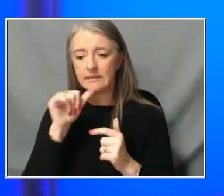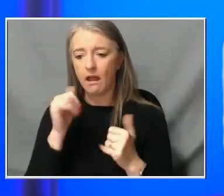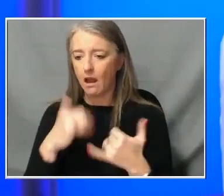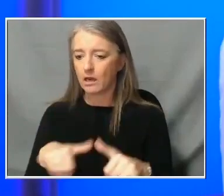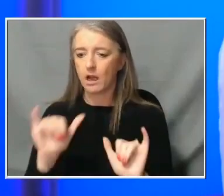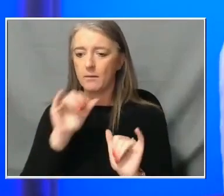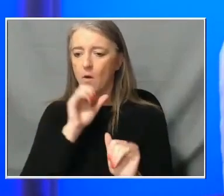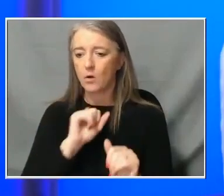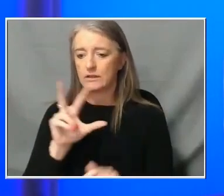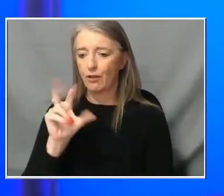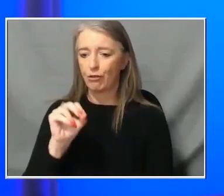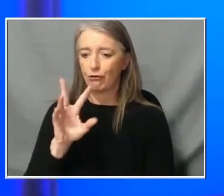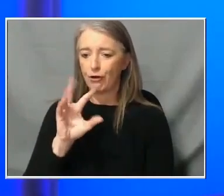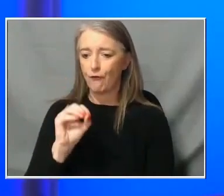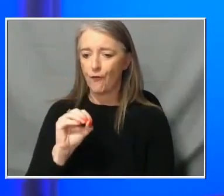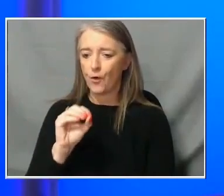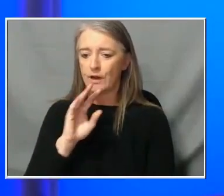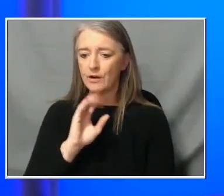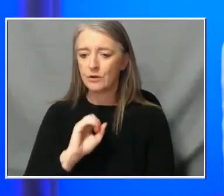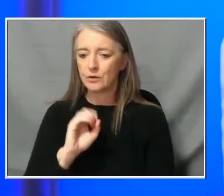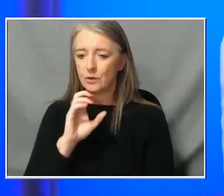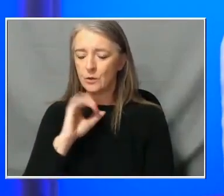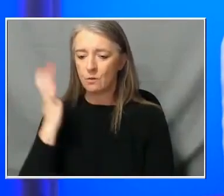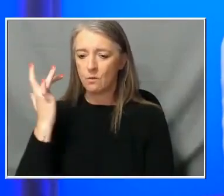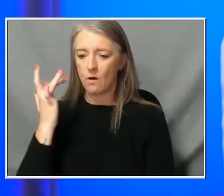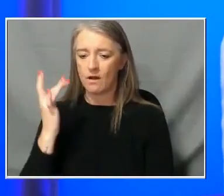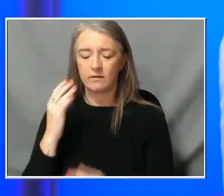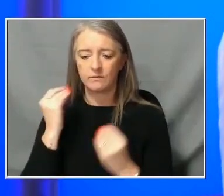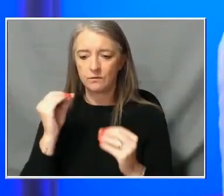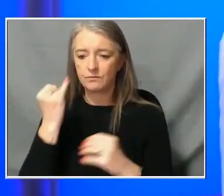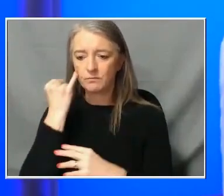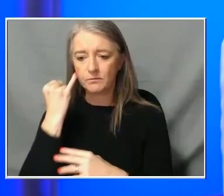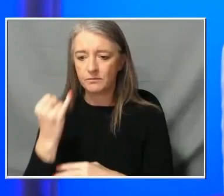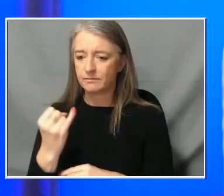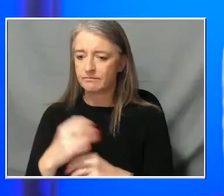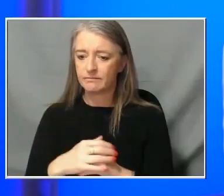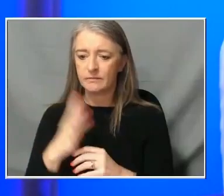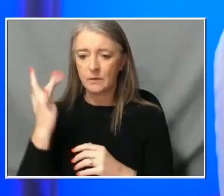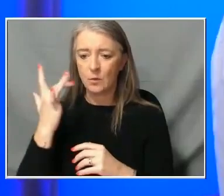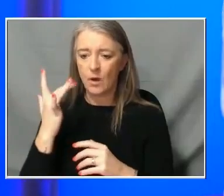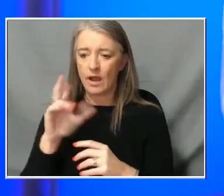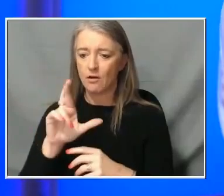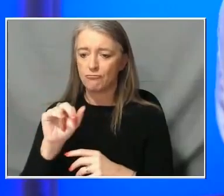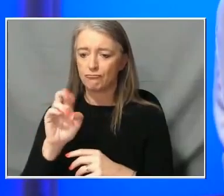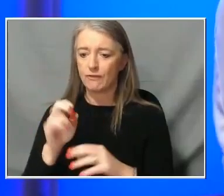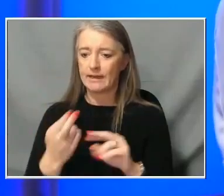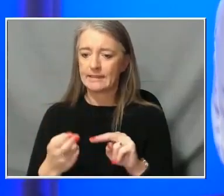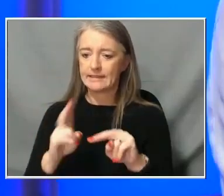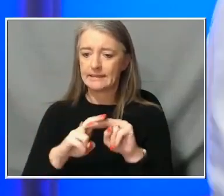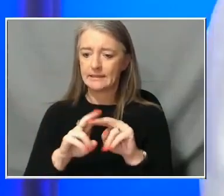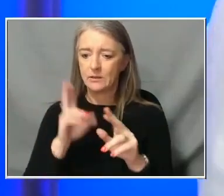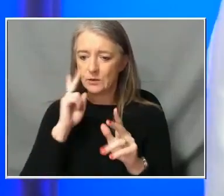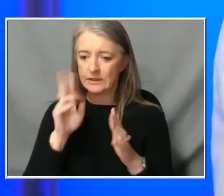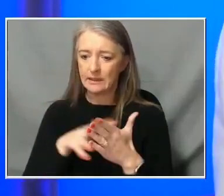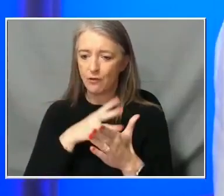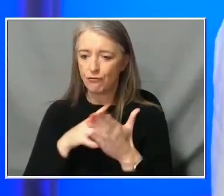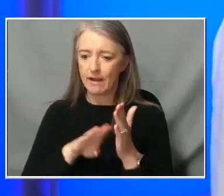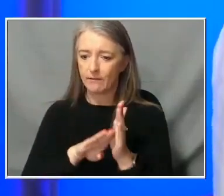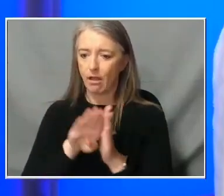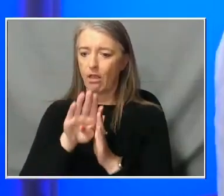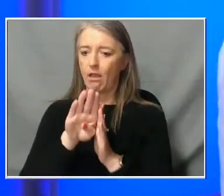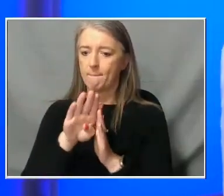and 40-year-olds. And we don't know why. We have no idea why the rate is increasing, why that graph you showed earlier is going